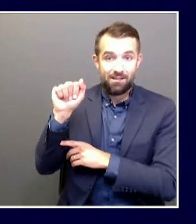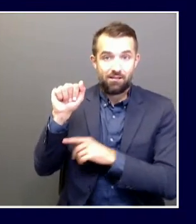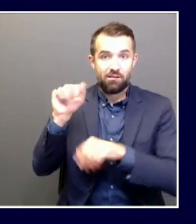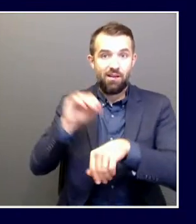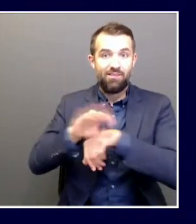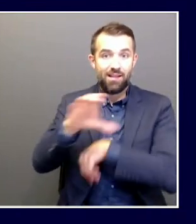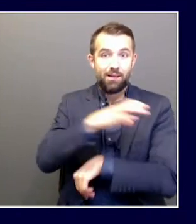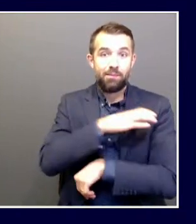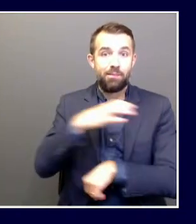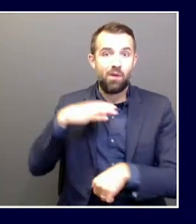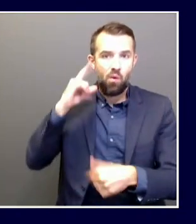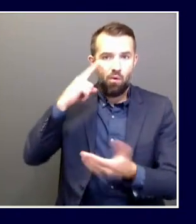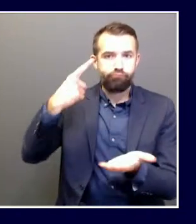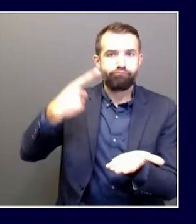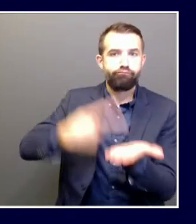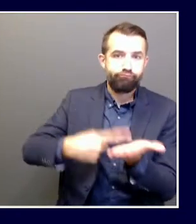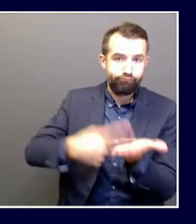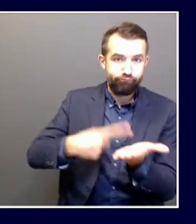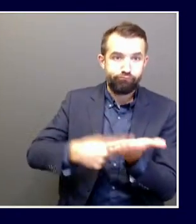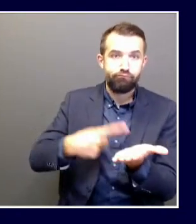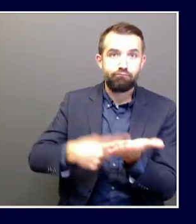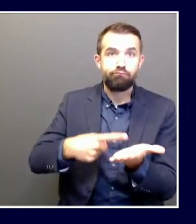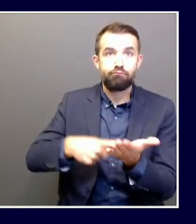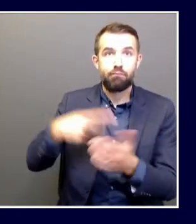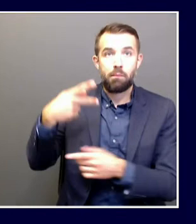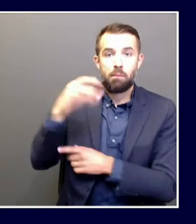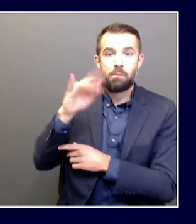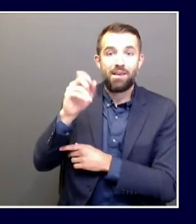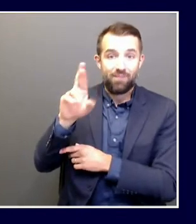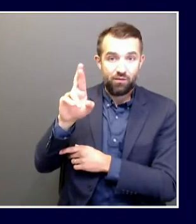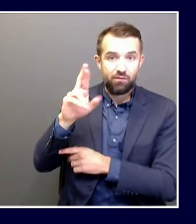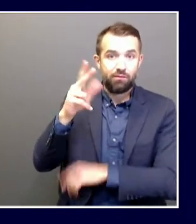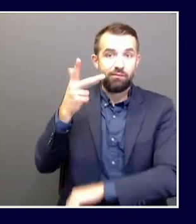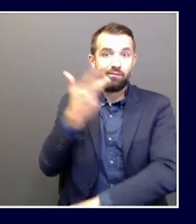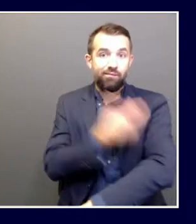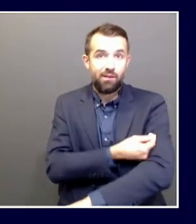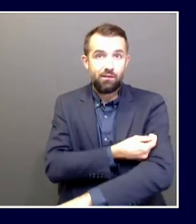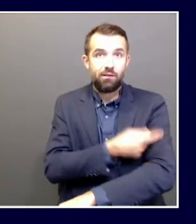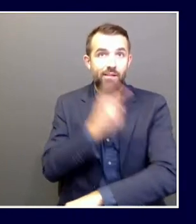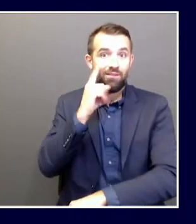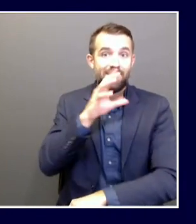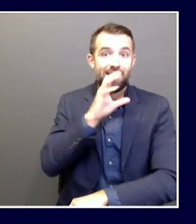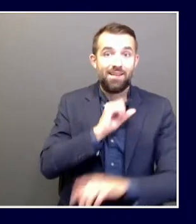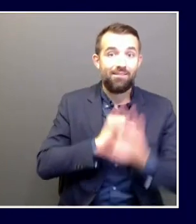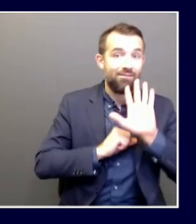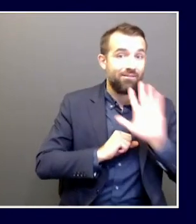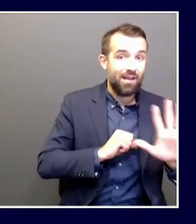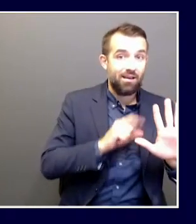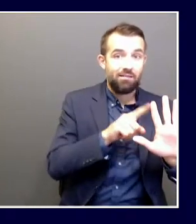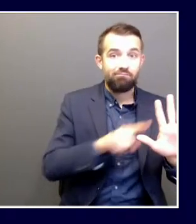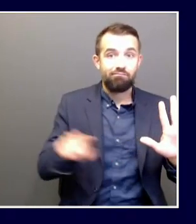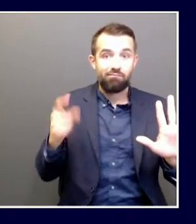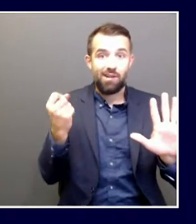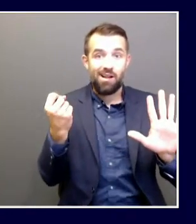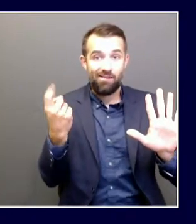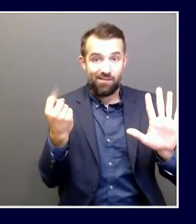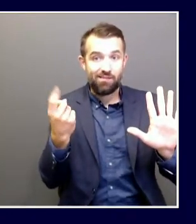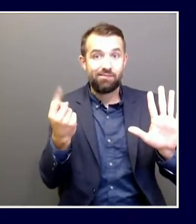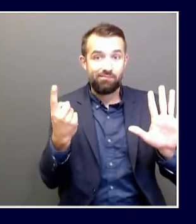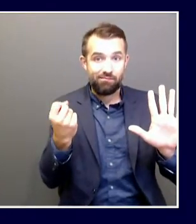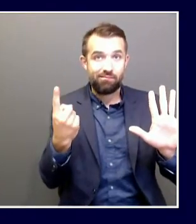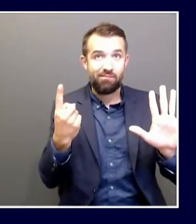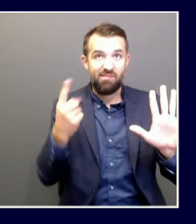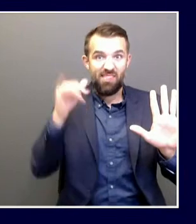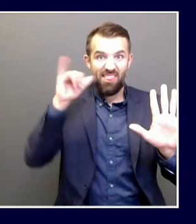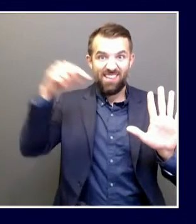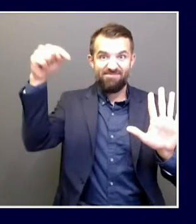vaccine for children aged 5 through 11. That is one of, if not the topic that I know is top of mind